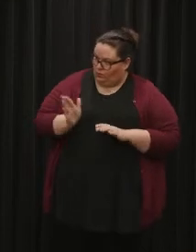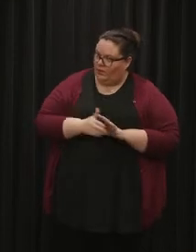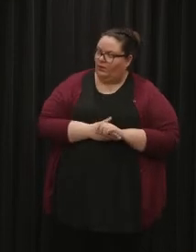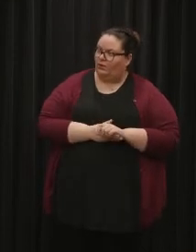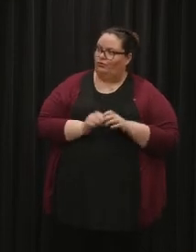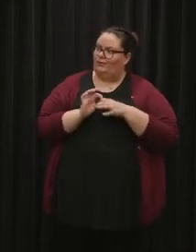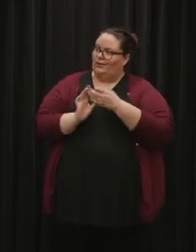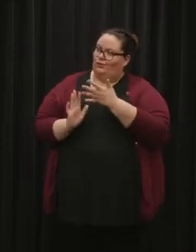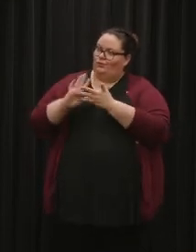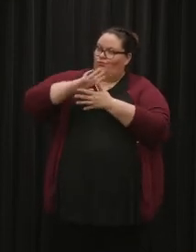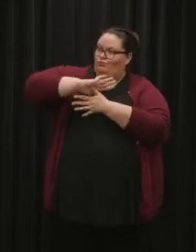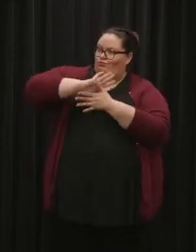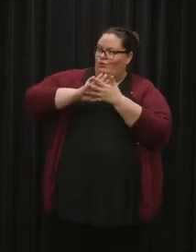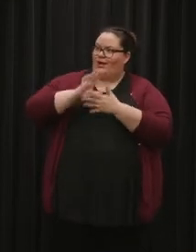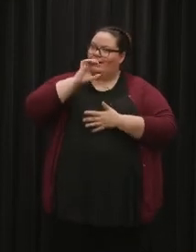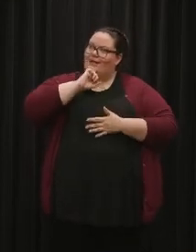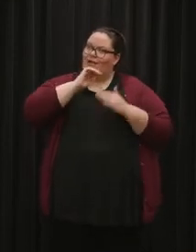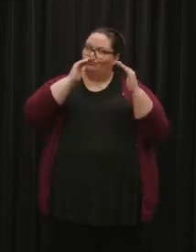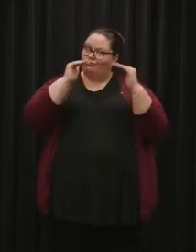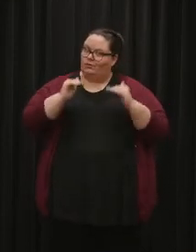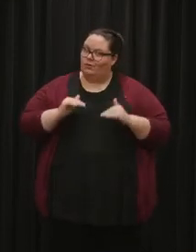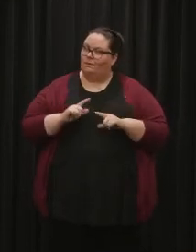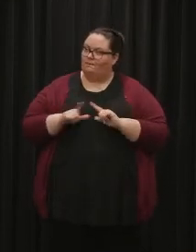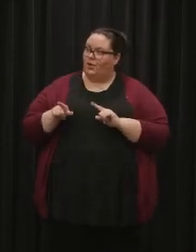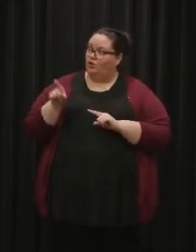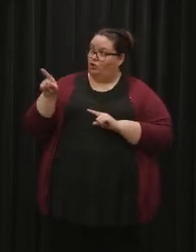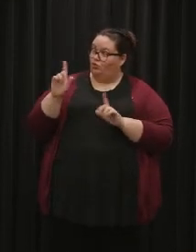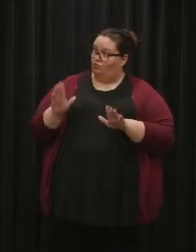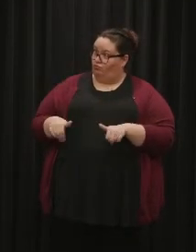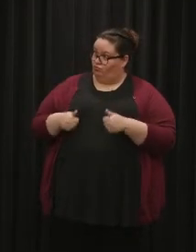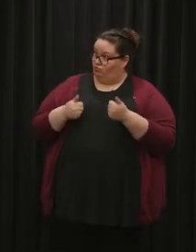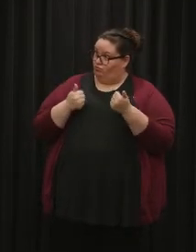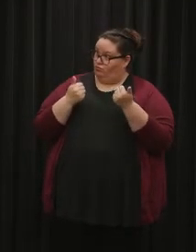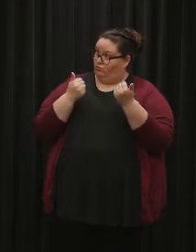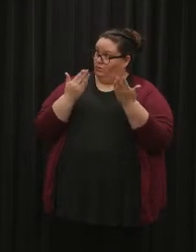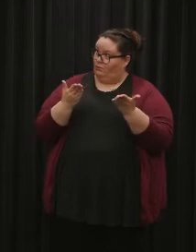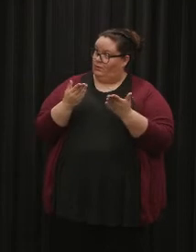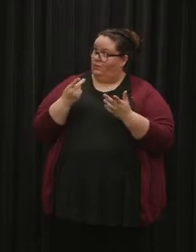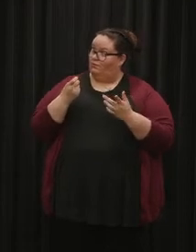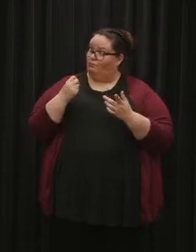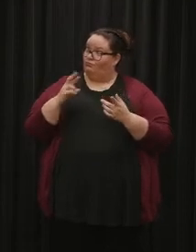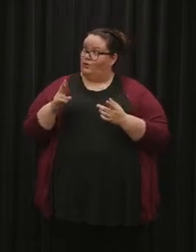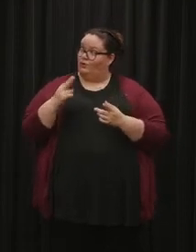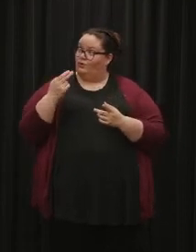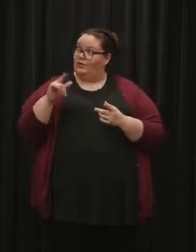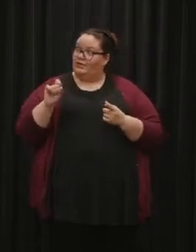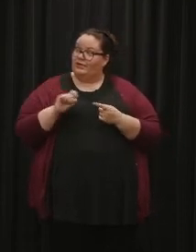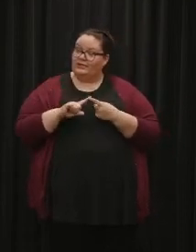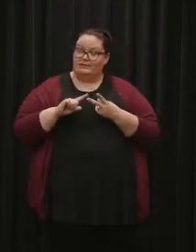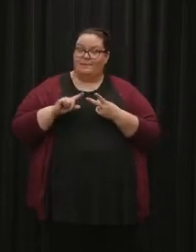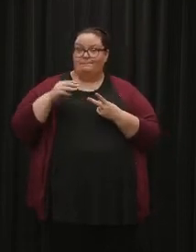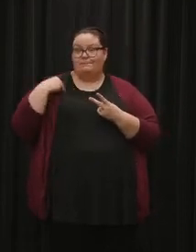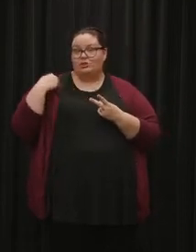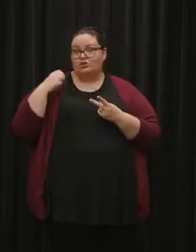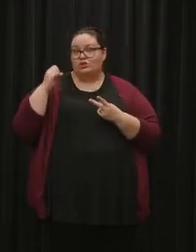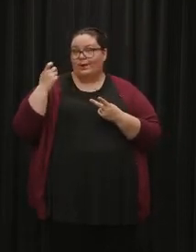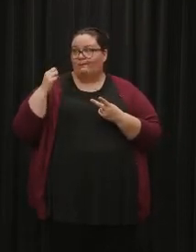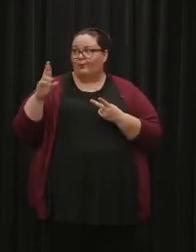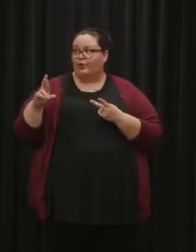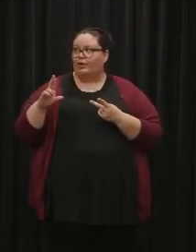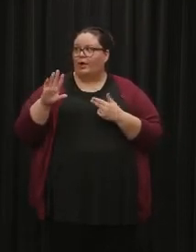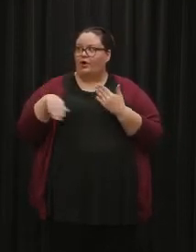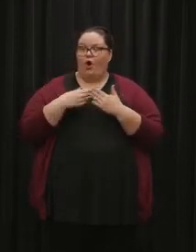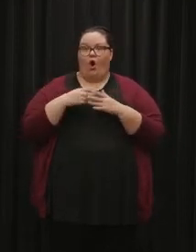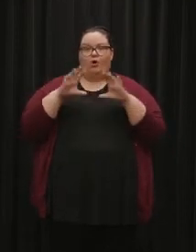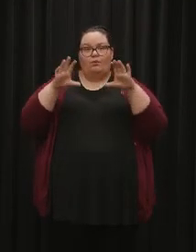the priority and age breakdown of the groups, but will you be recommending that Premier Higgs, Minister Shepherd, and members of the All-Party